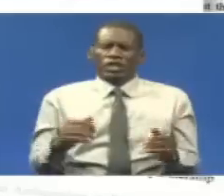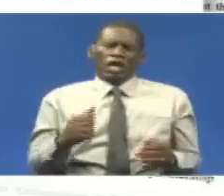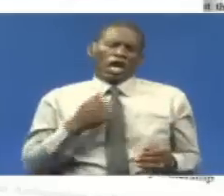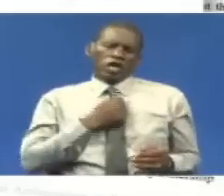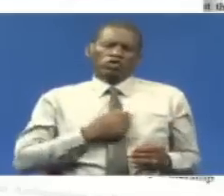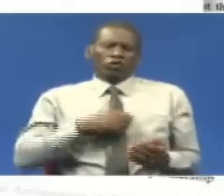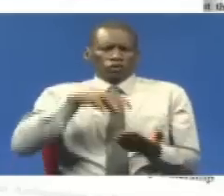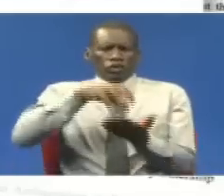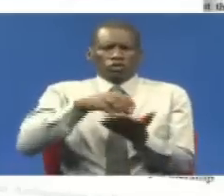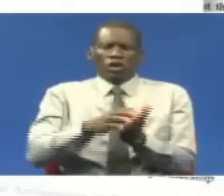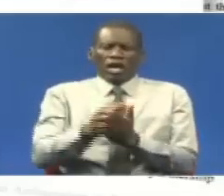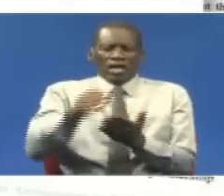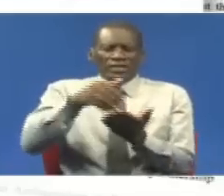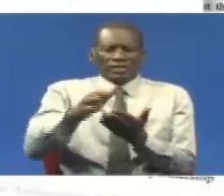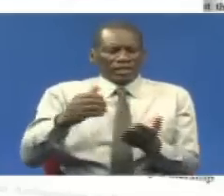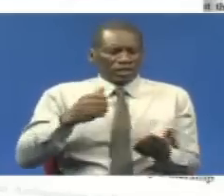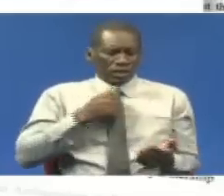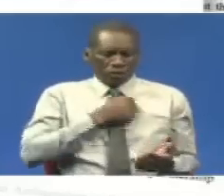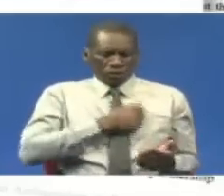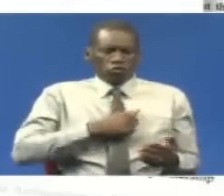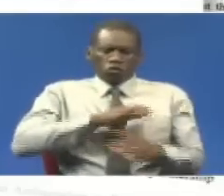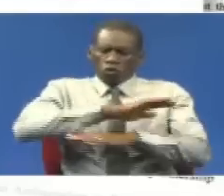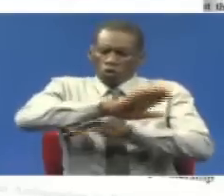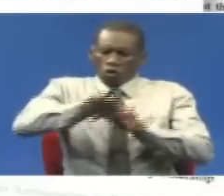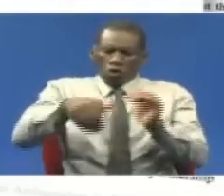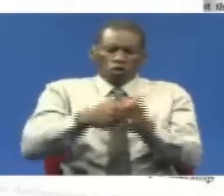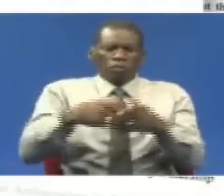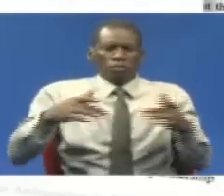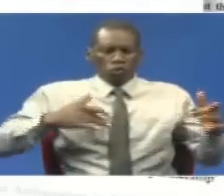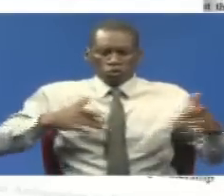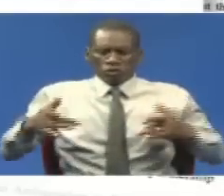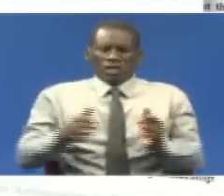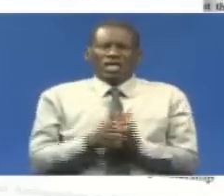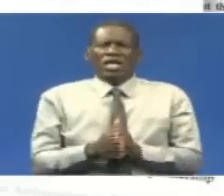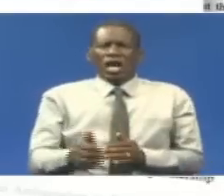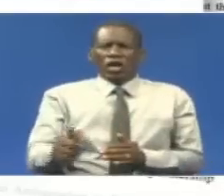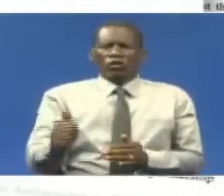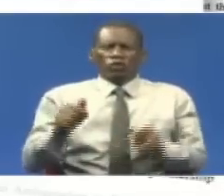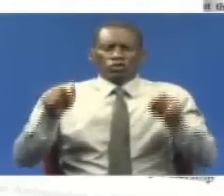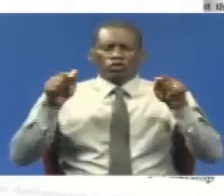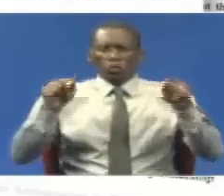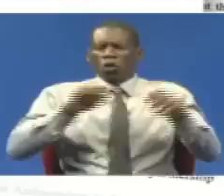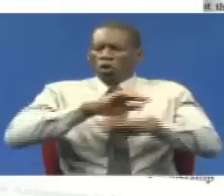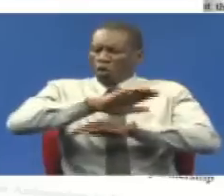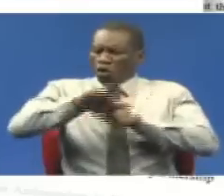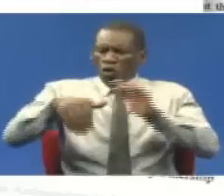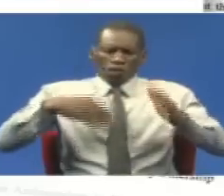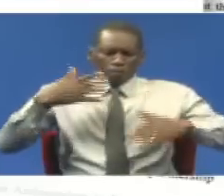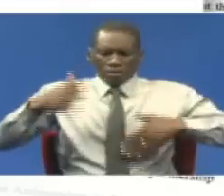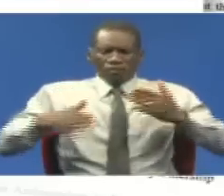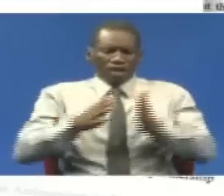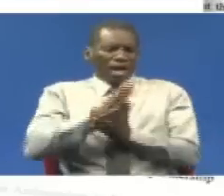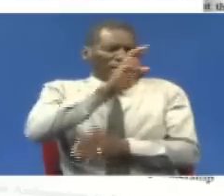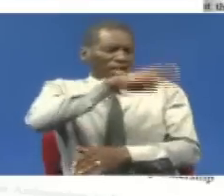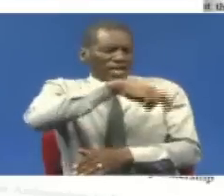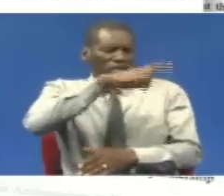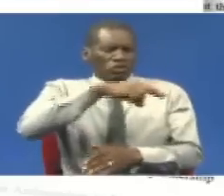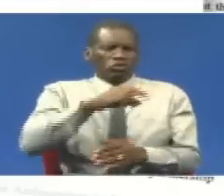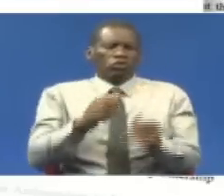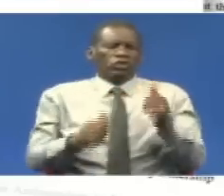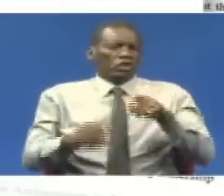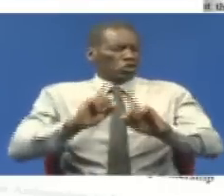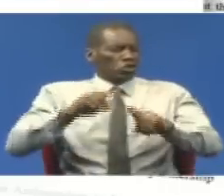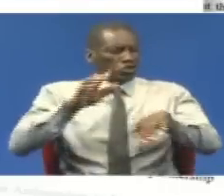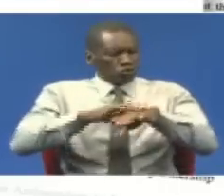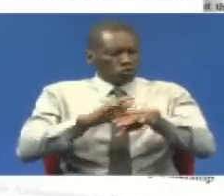conveys its apologies to all those concerned, and strongly rejects and condemns all behavior and attitudes incompatible